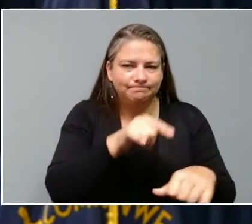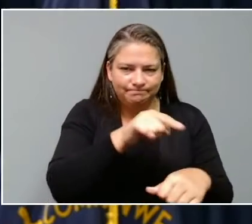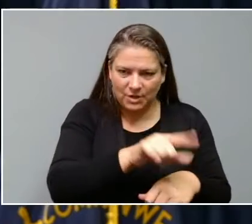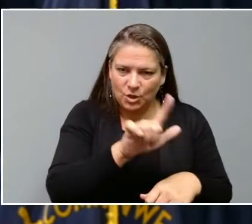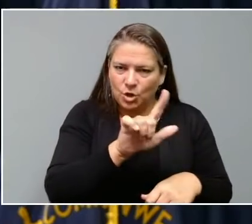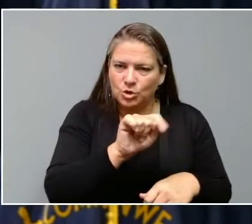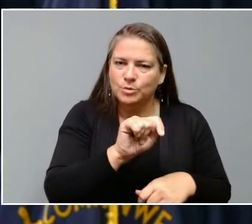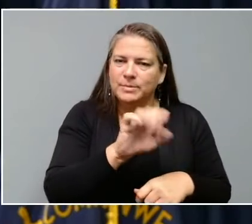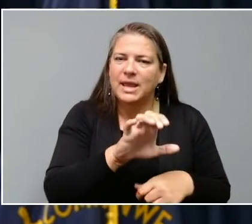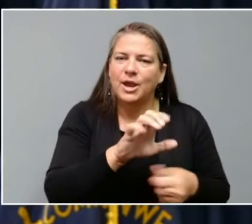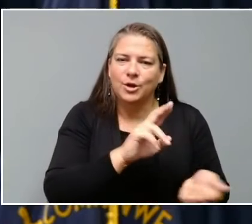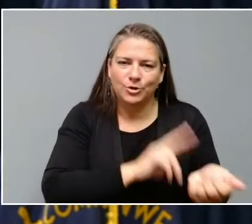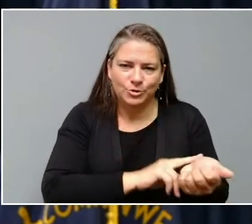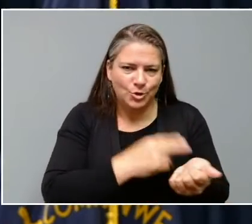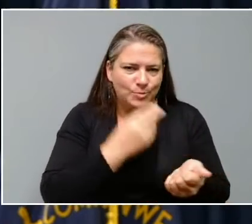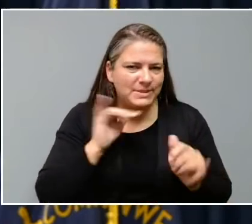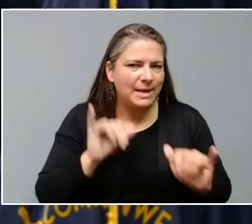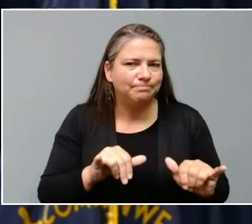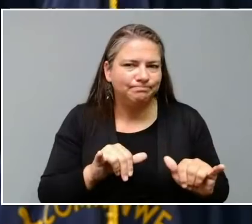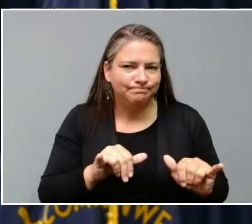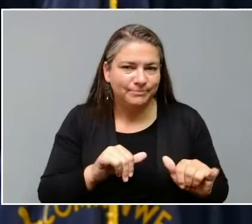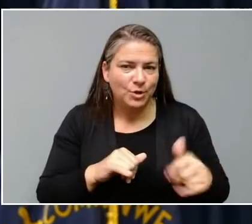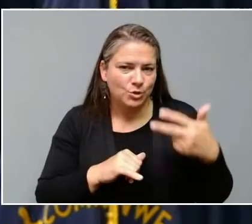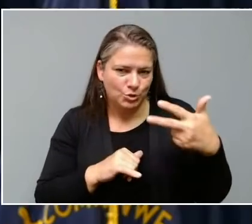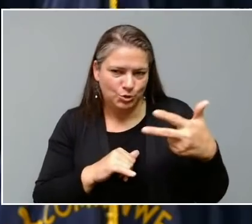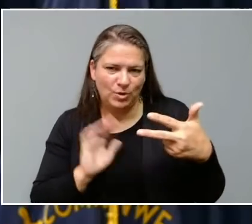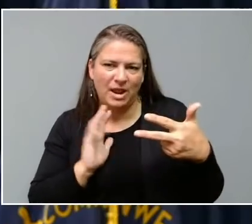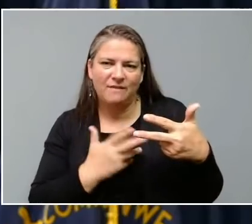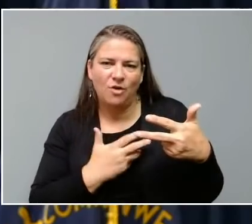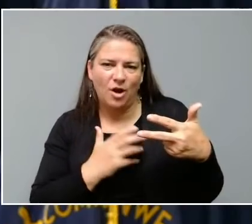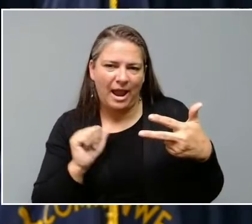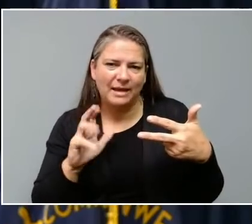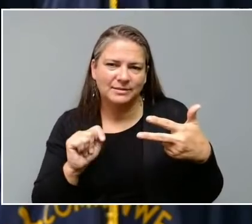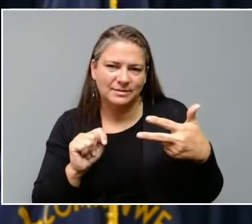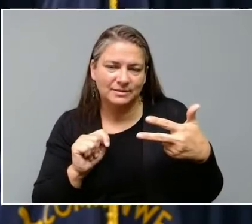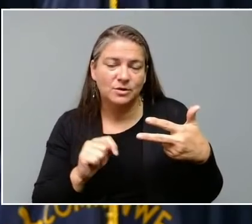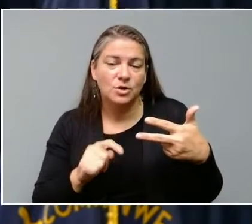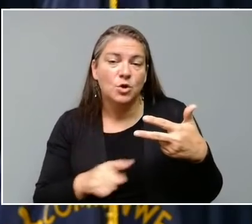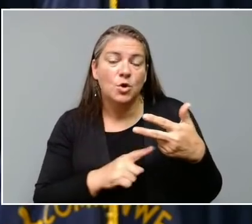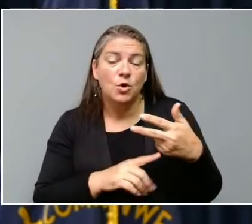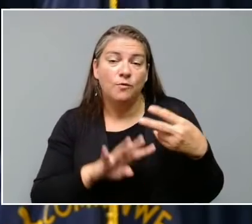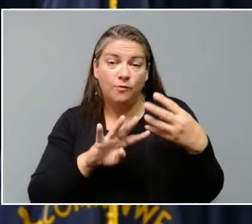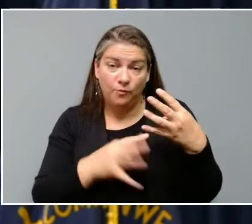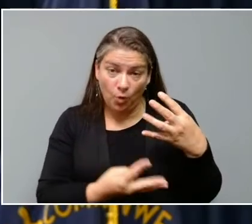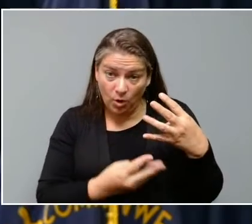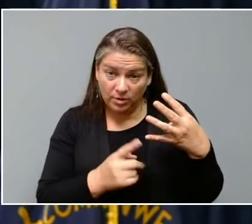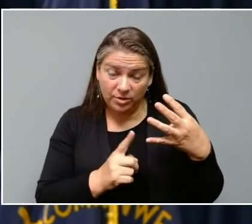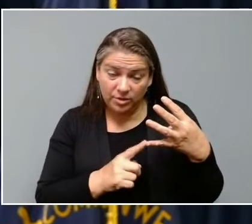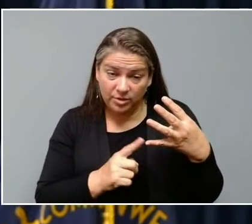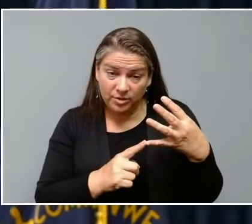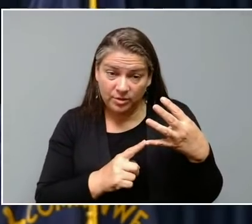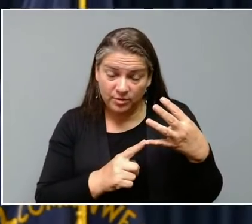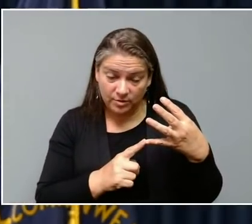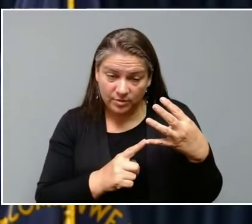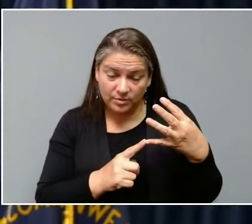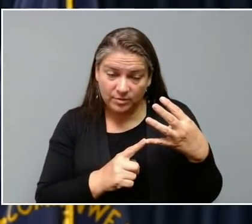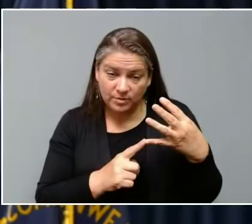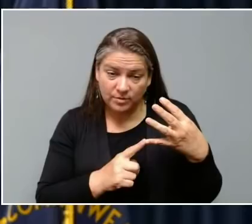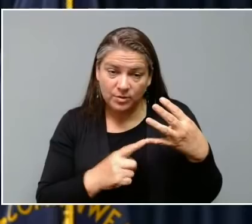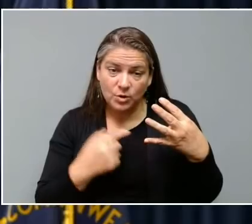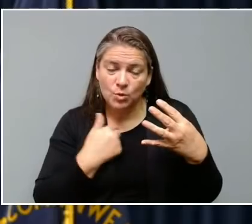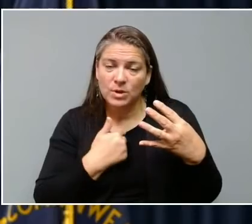So those were 3 of our actions. The 4th action we were taking is to reach out to our